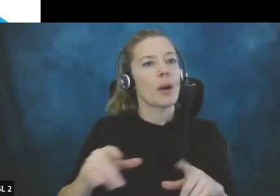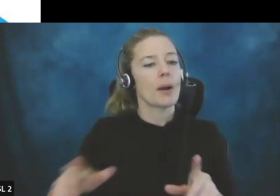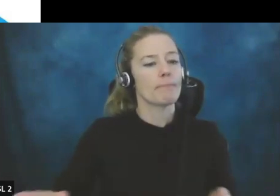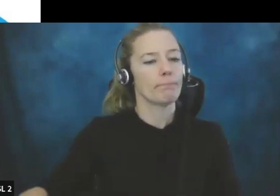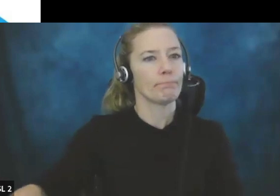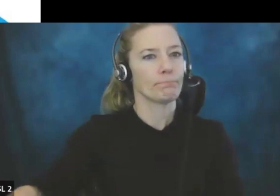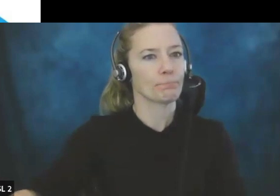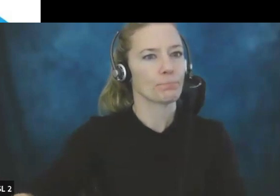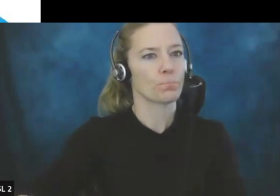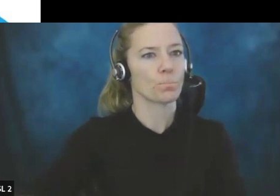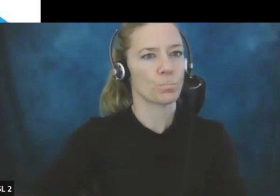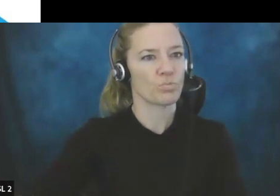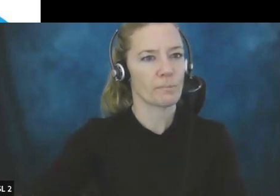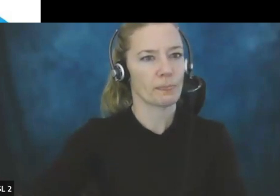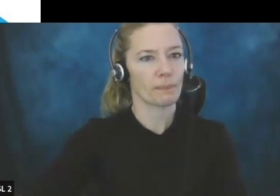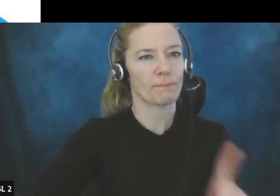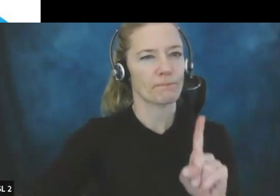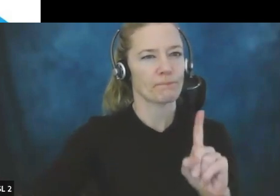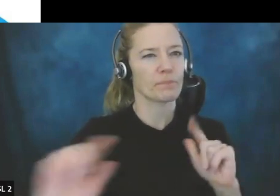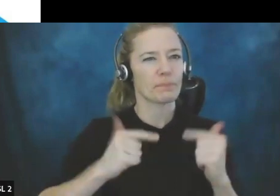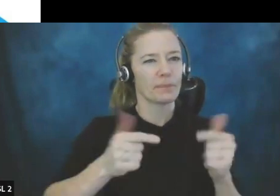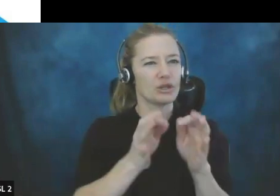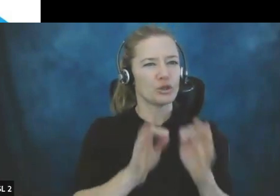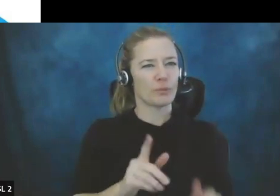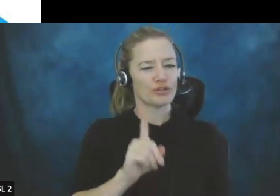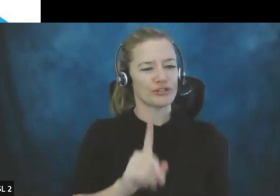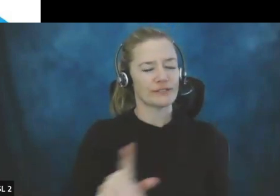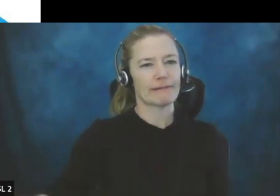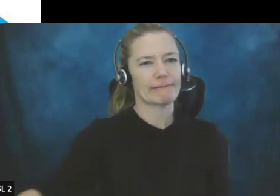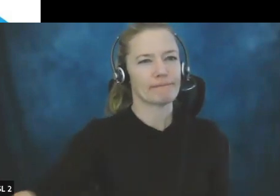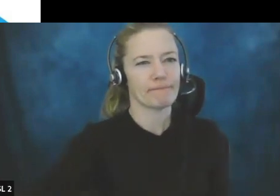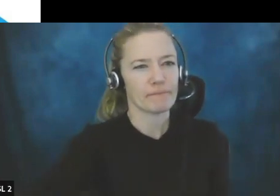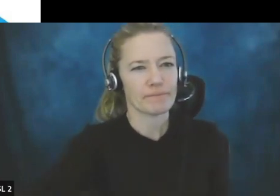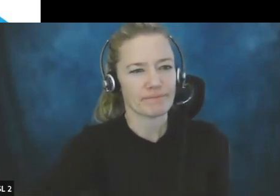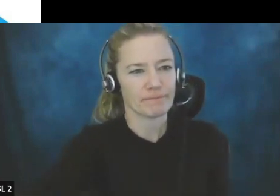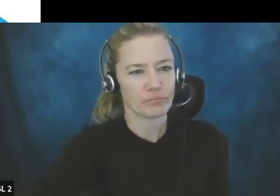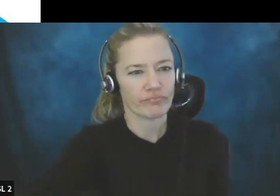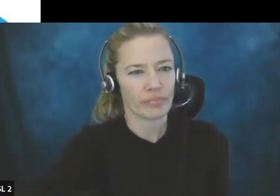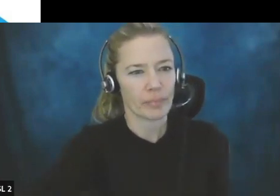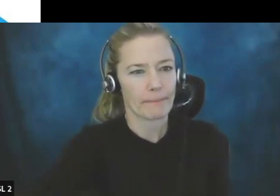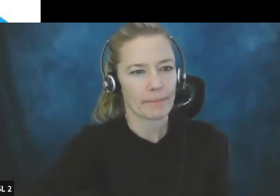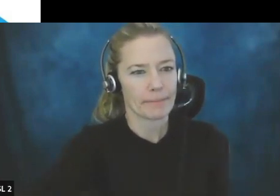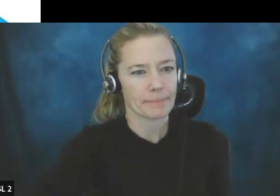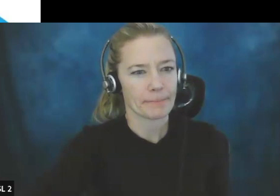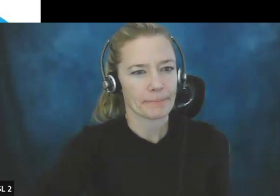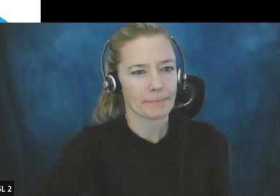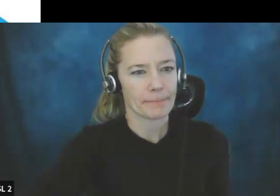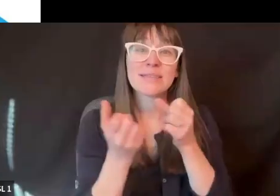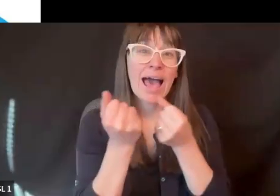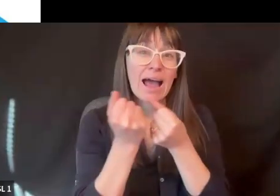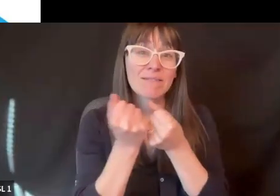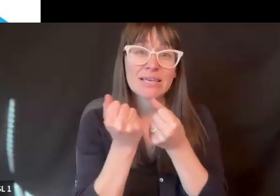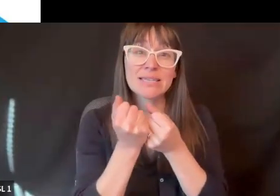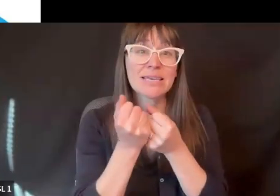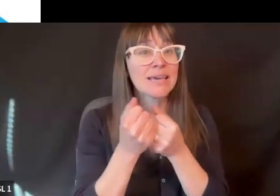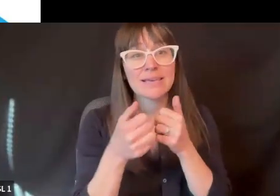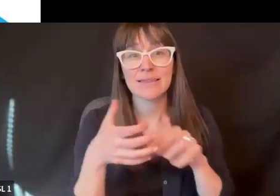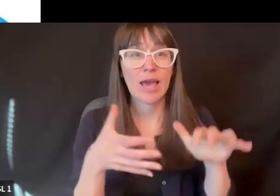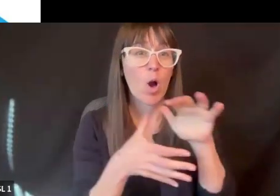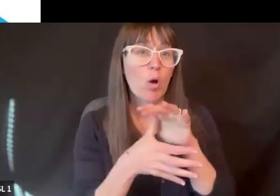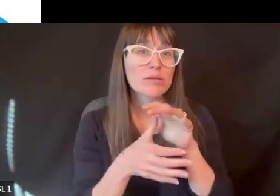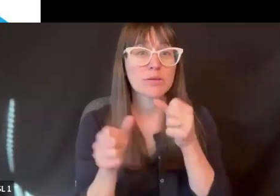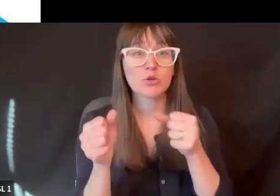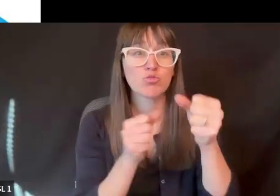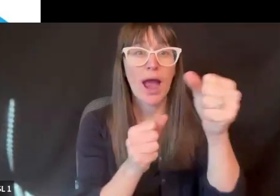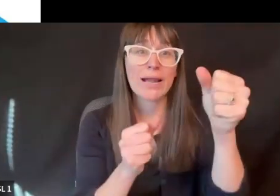community organizing network for the state. Marin CIL deeply believes that advocacy is the